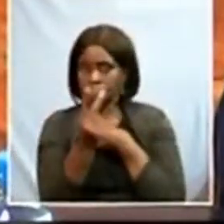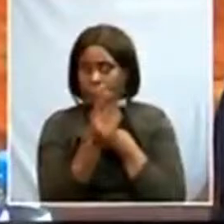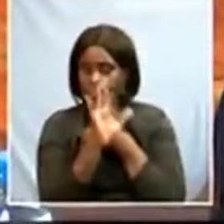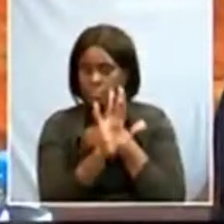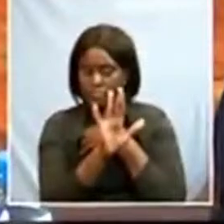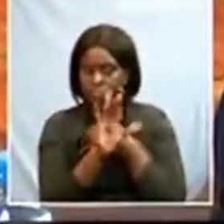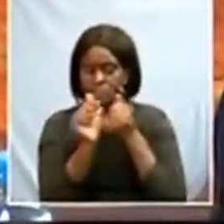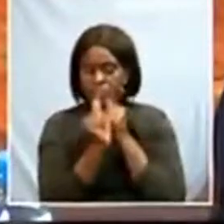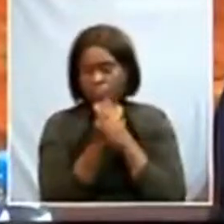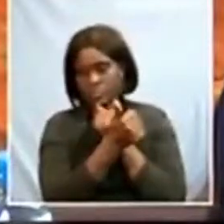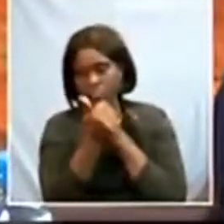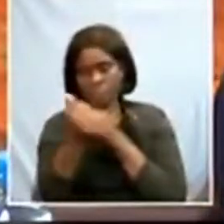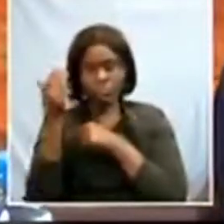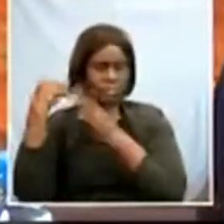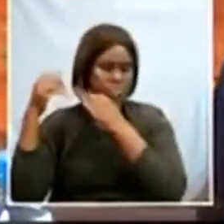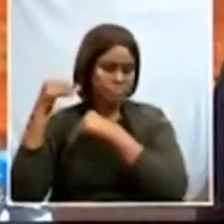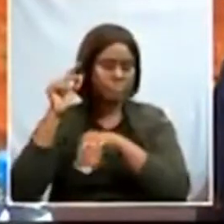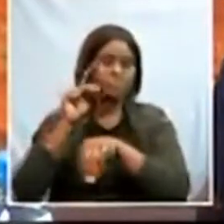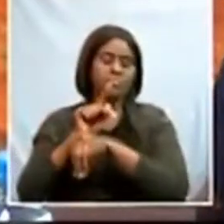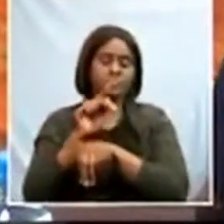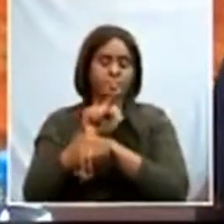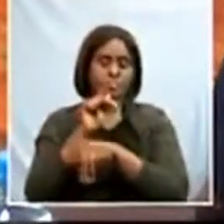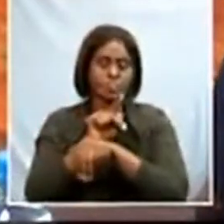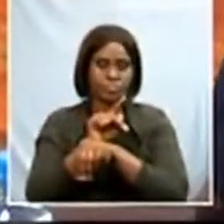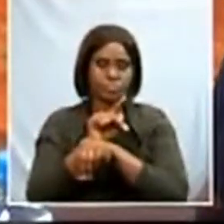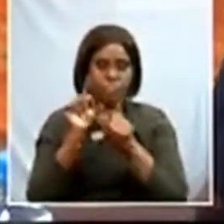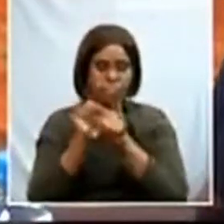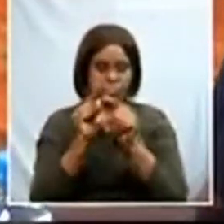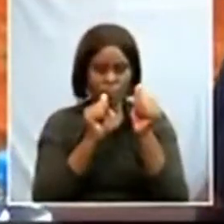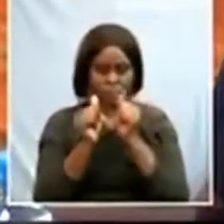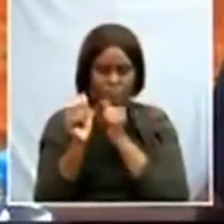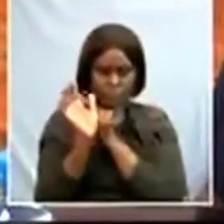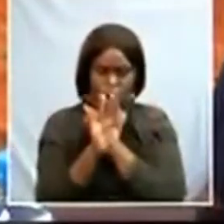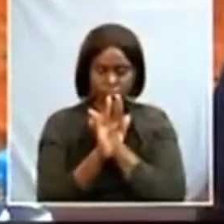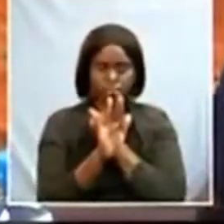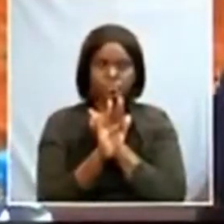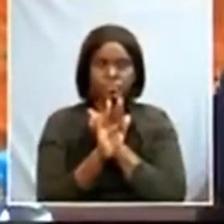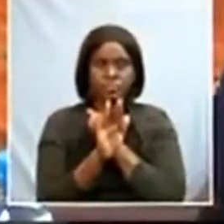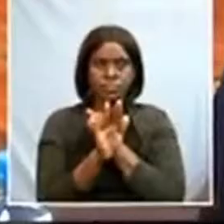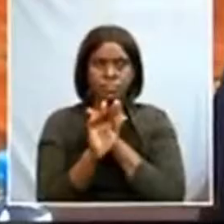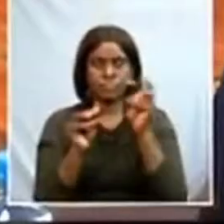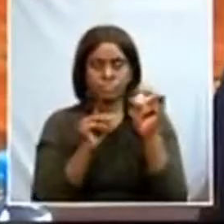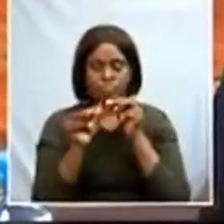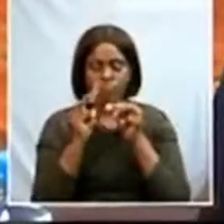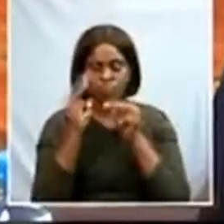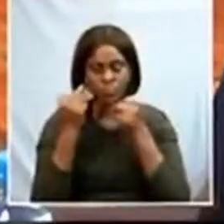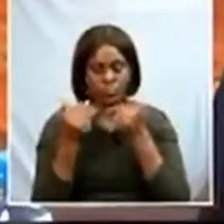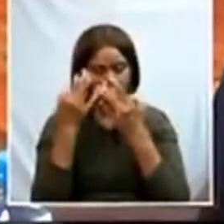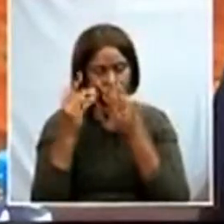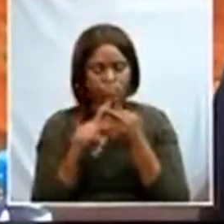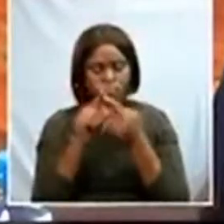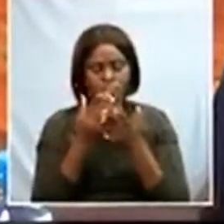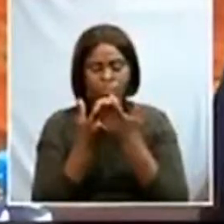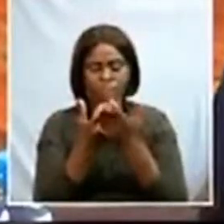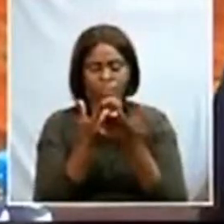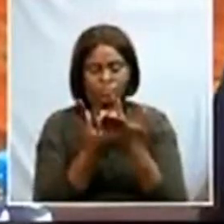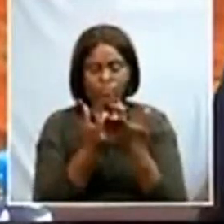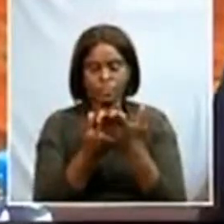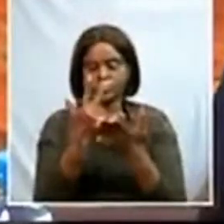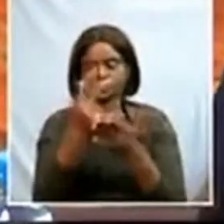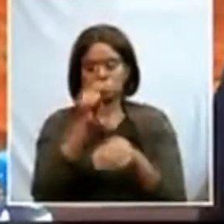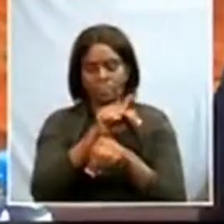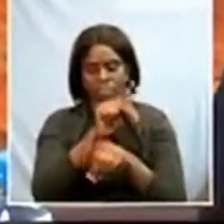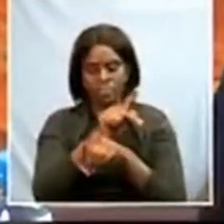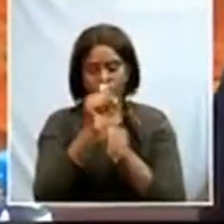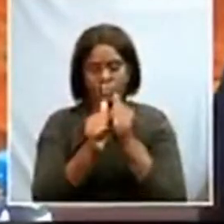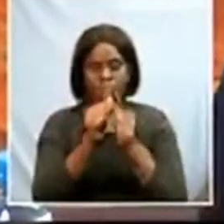ongoing and 1 outstanding projects. Action taken, management wishes to submit that the 3 projects